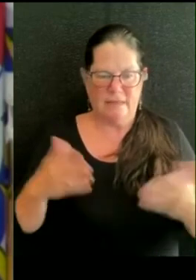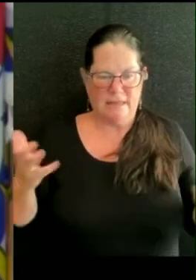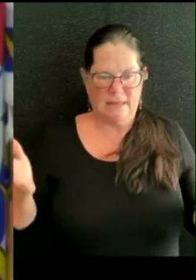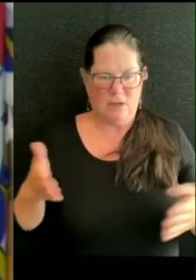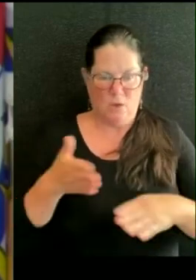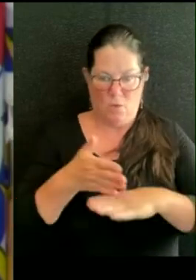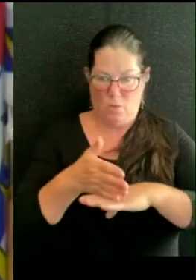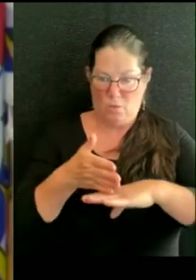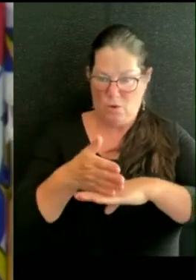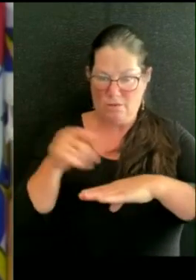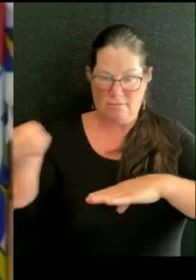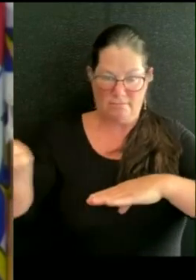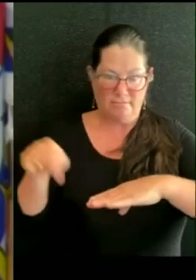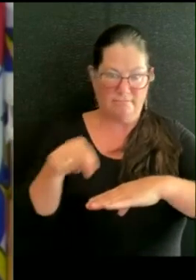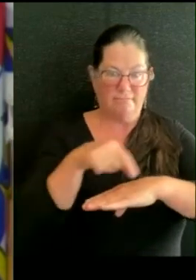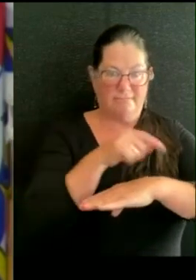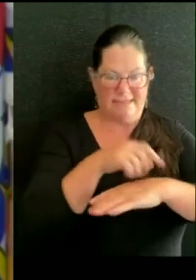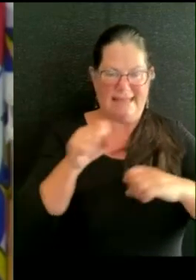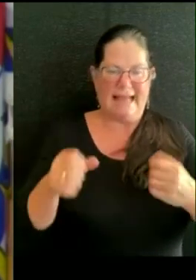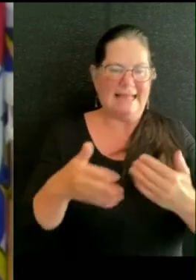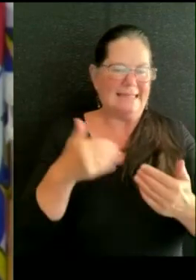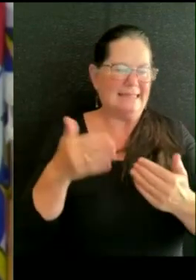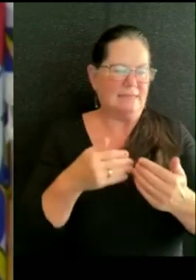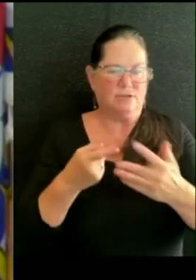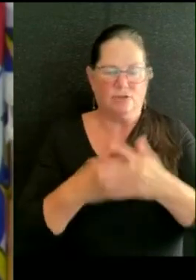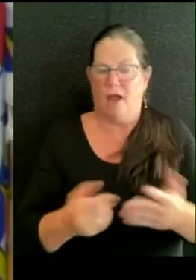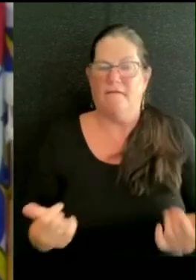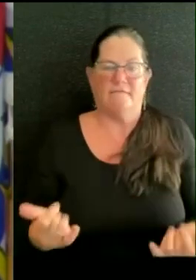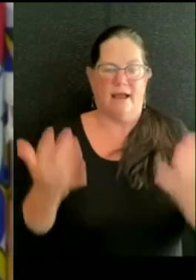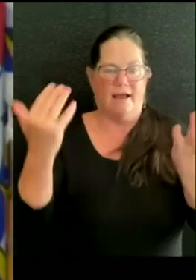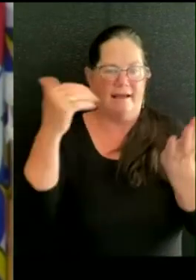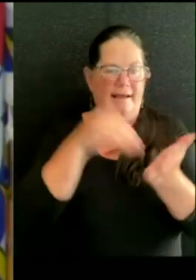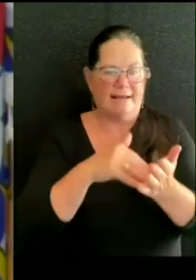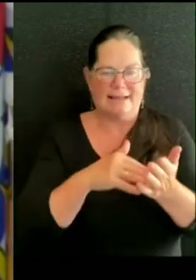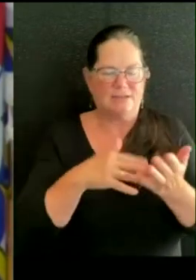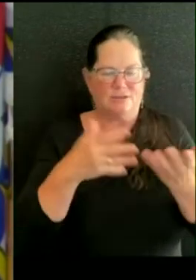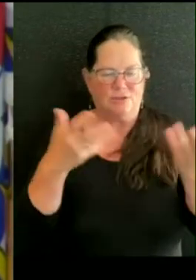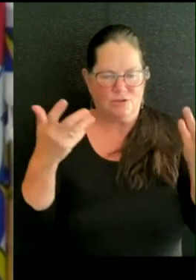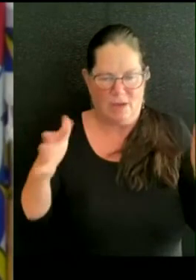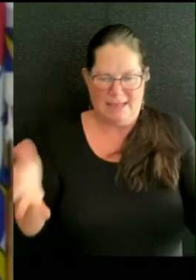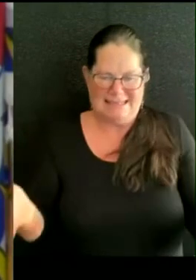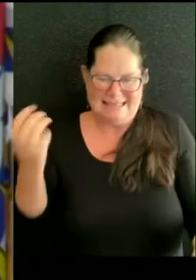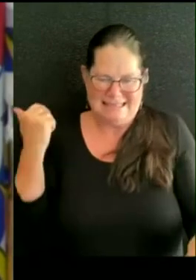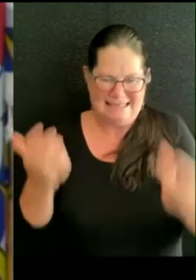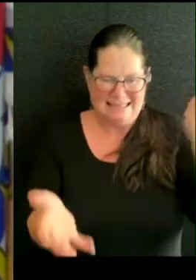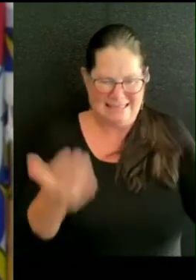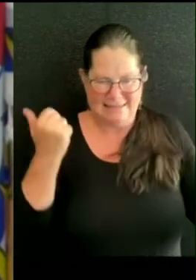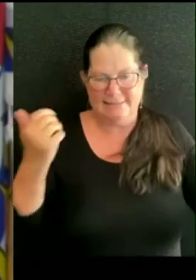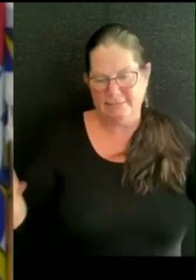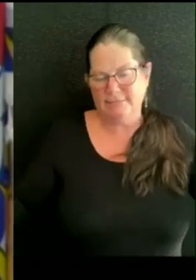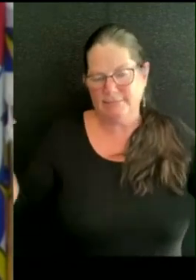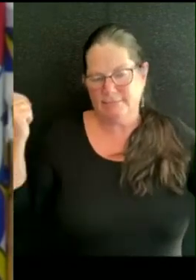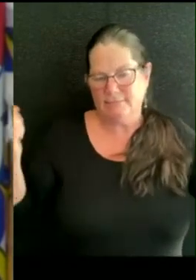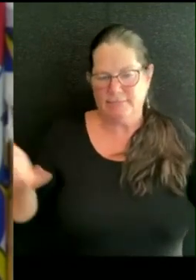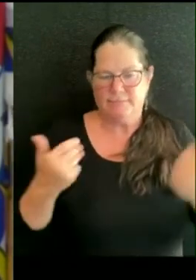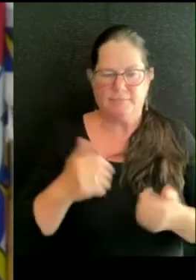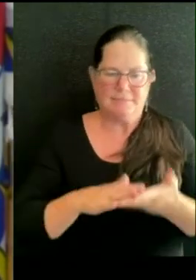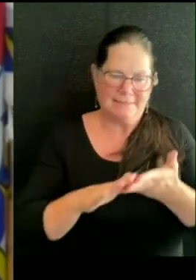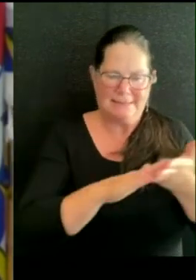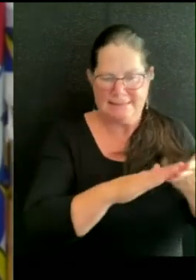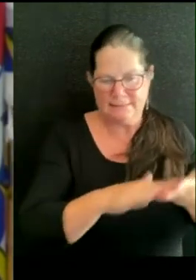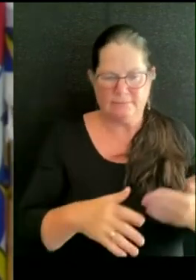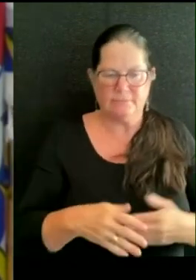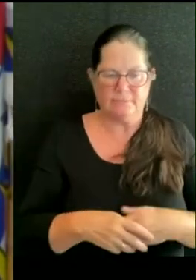a significant and more active way. Crews will continue to mop up hotspots 100 feet inside the fire perimeter